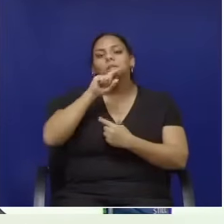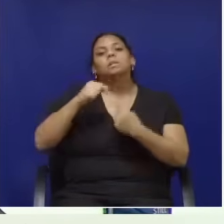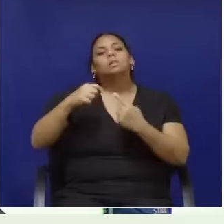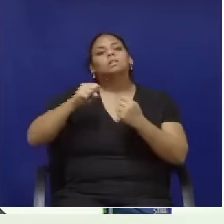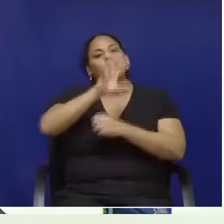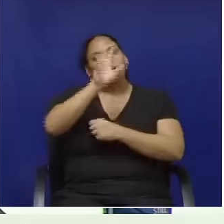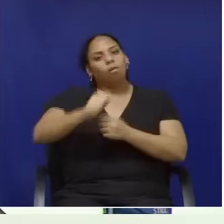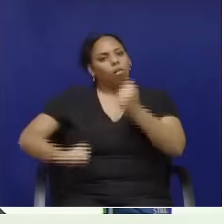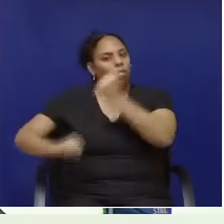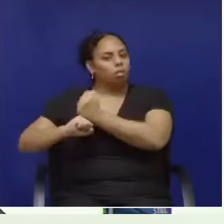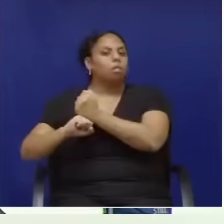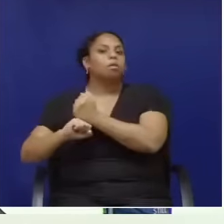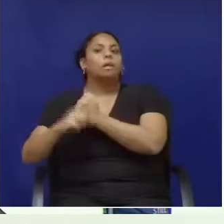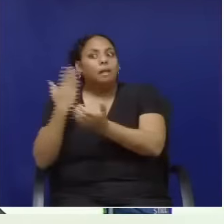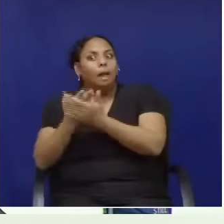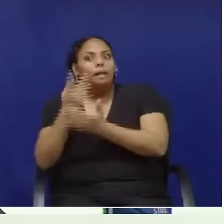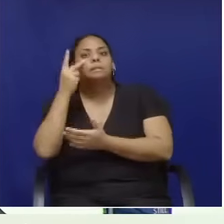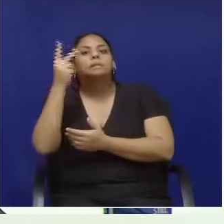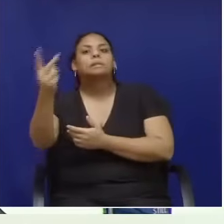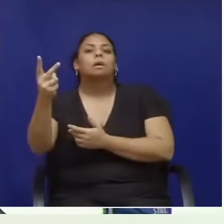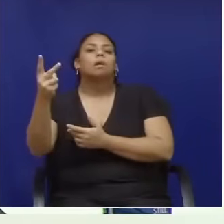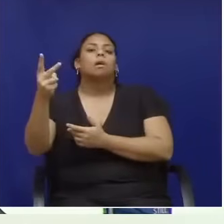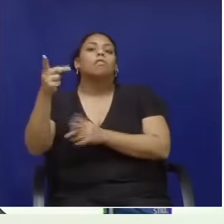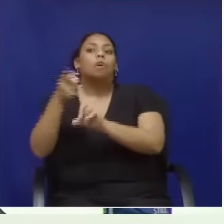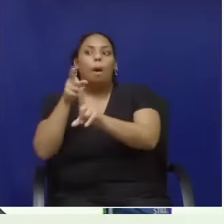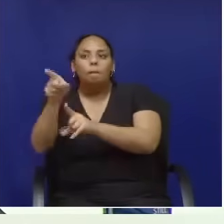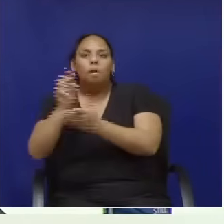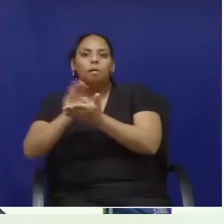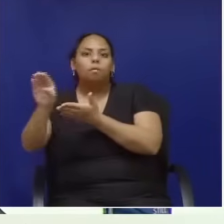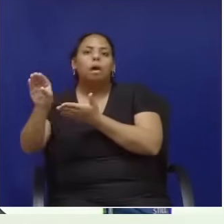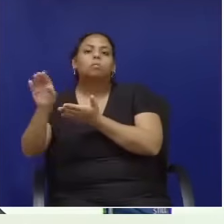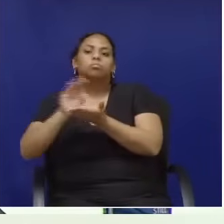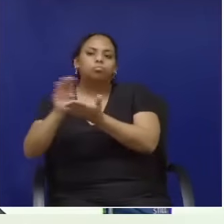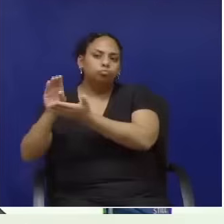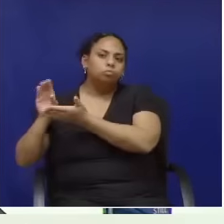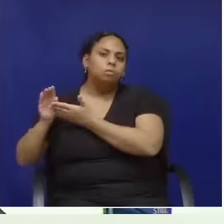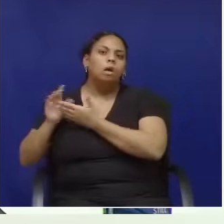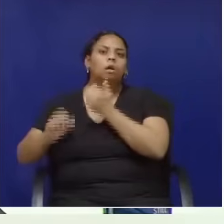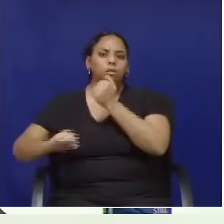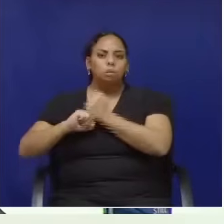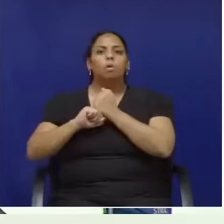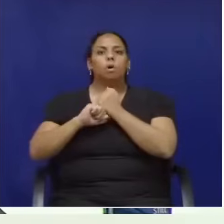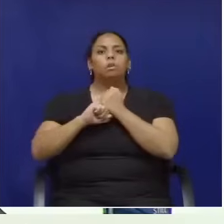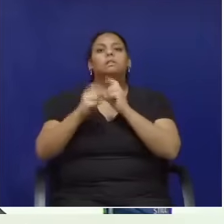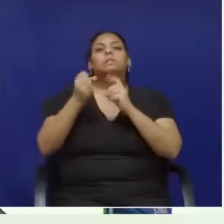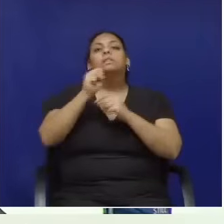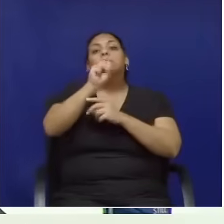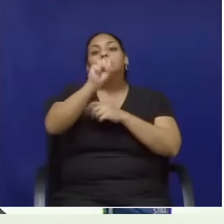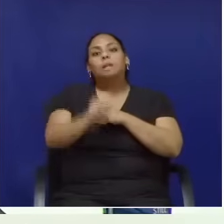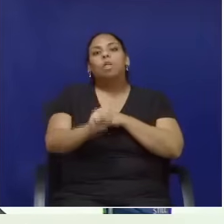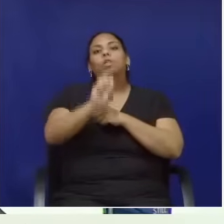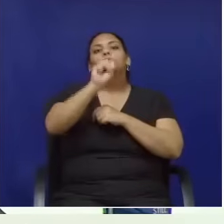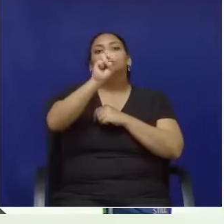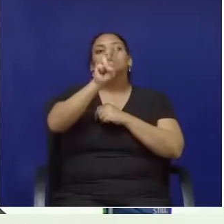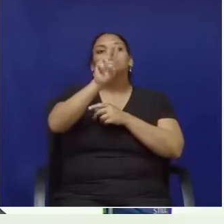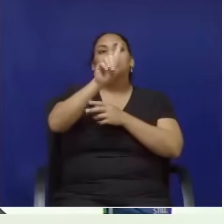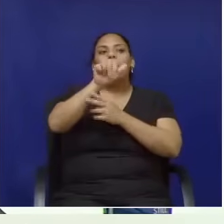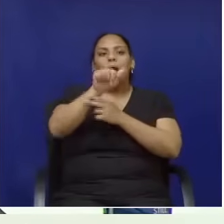something that can be seen. Our process also now in South Sudan to help them towards their first